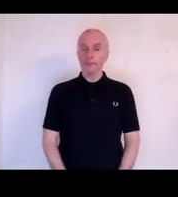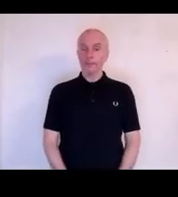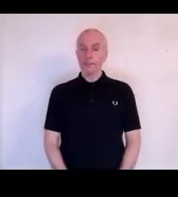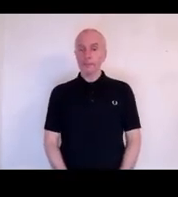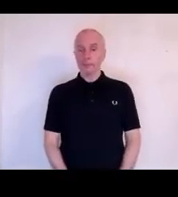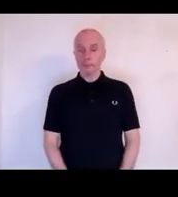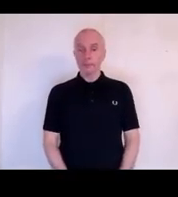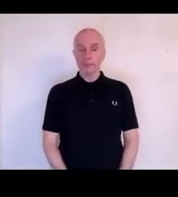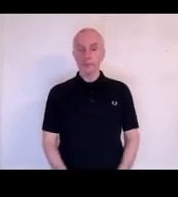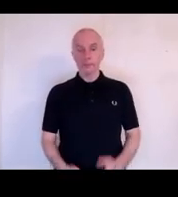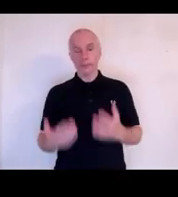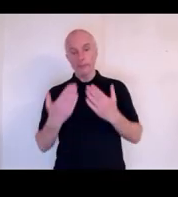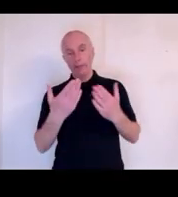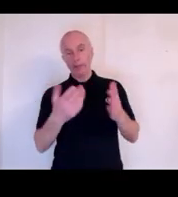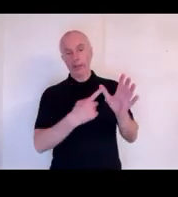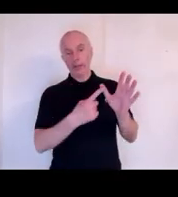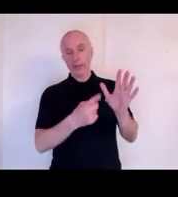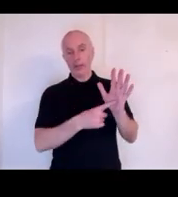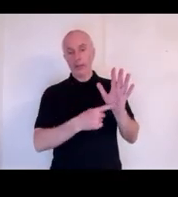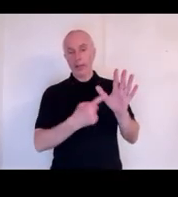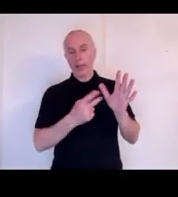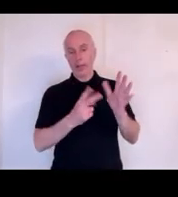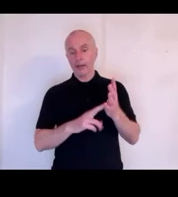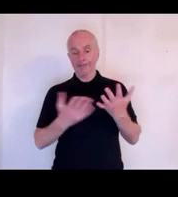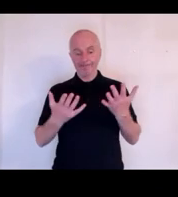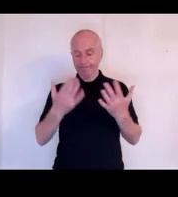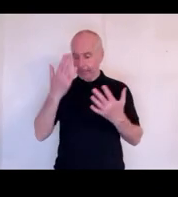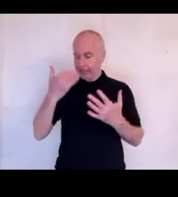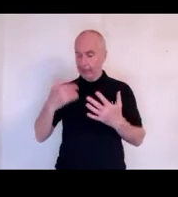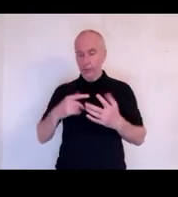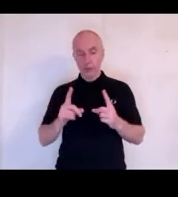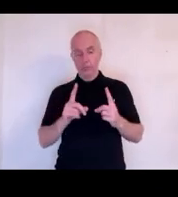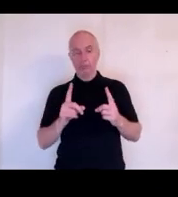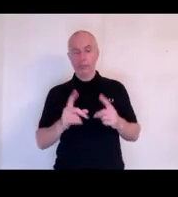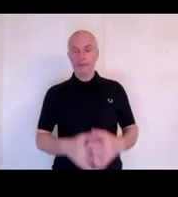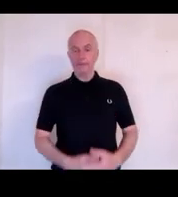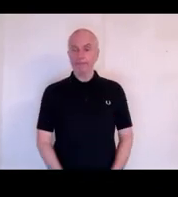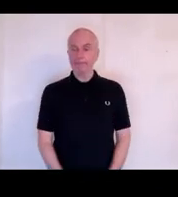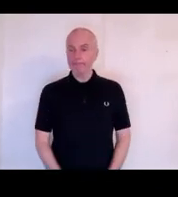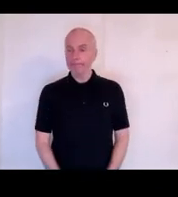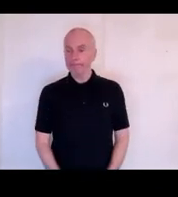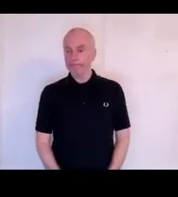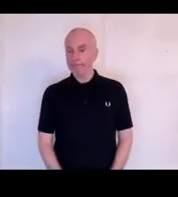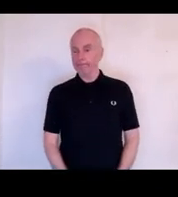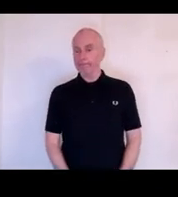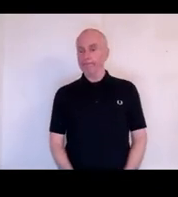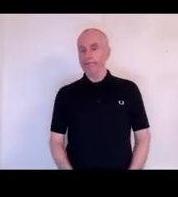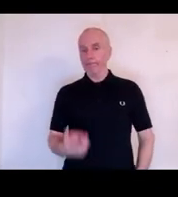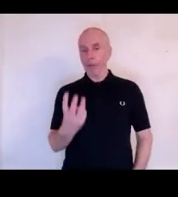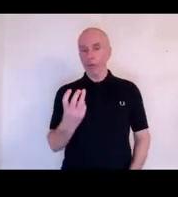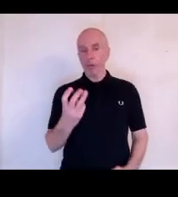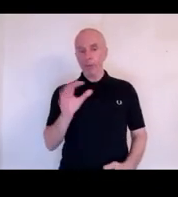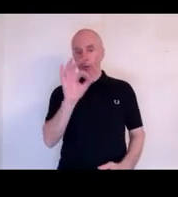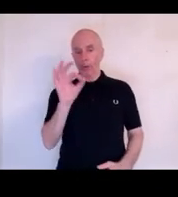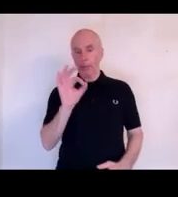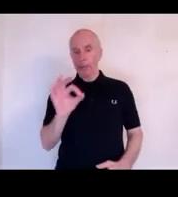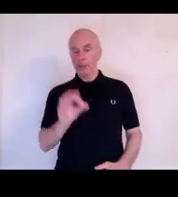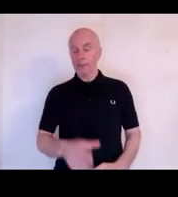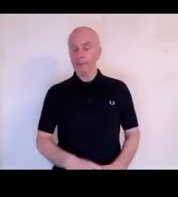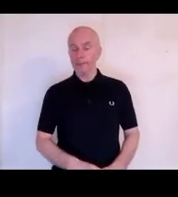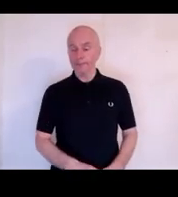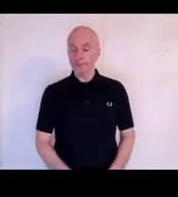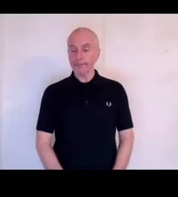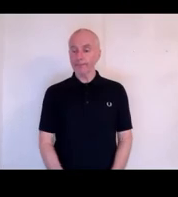Thank you. Yeah, that's really interesting. Actually, I wasn't aware of that. We've got by the looks of three questions left, which I think will be perfect for timing.